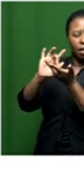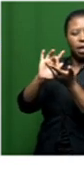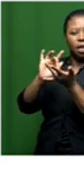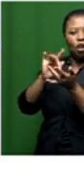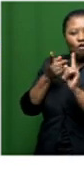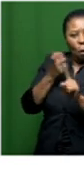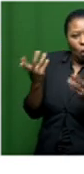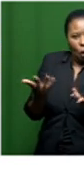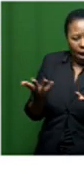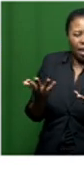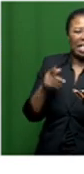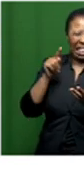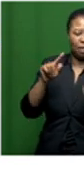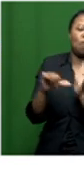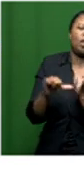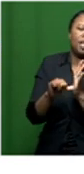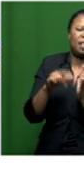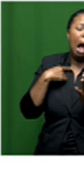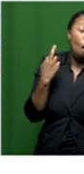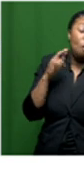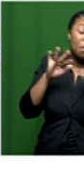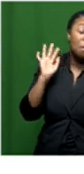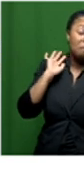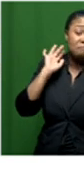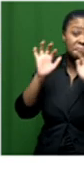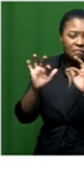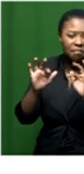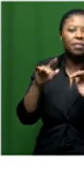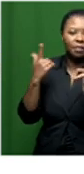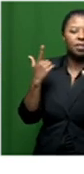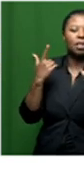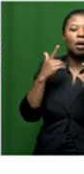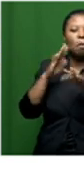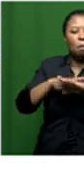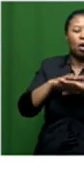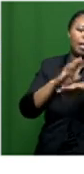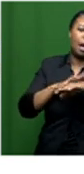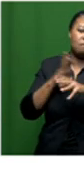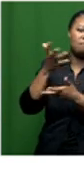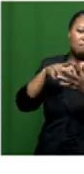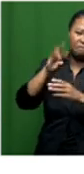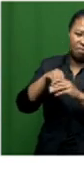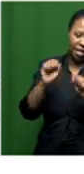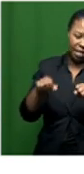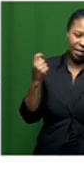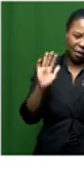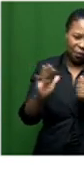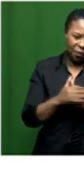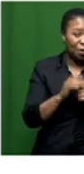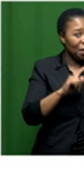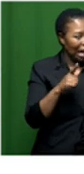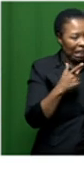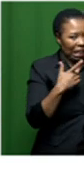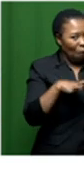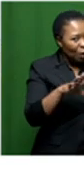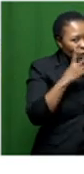show's really about. And I hope that when people go in, they really create and make time for contemplation. You know, Anelisa, I really want to see it now.